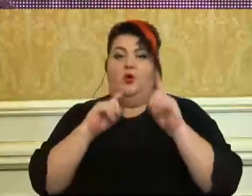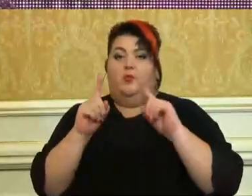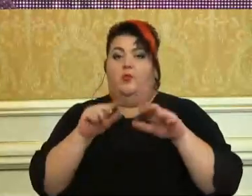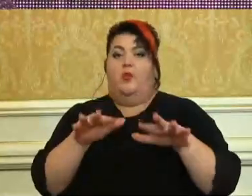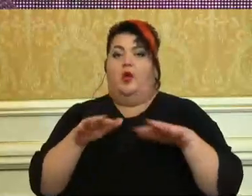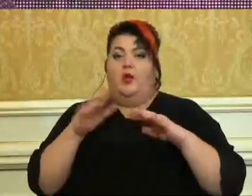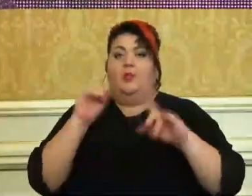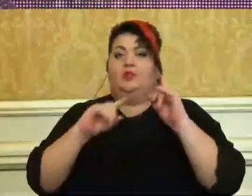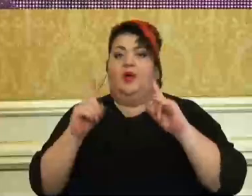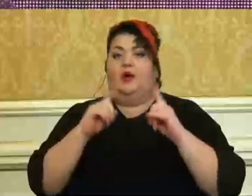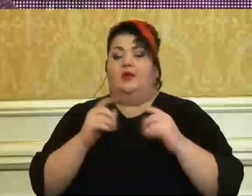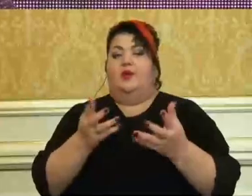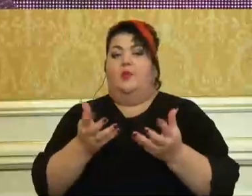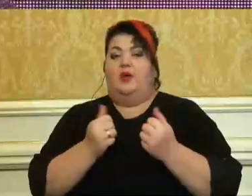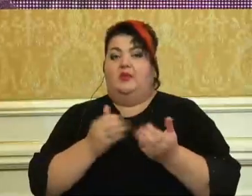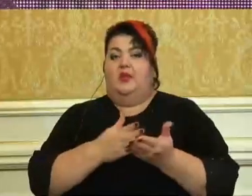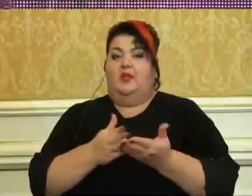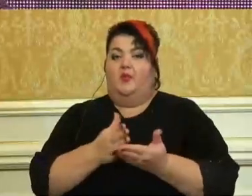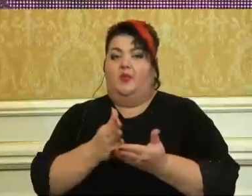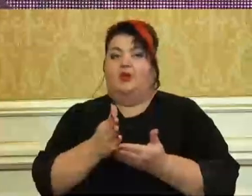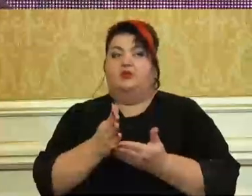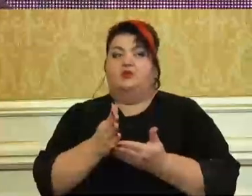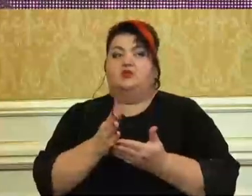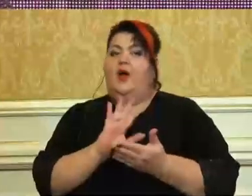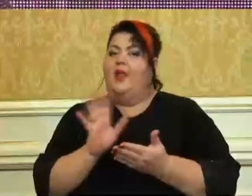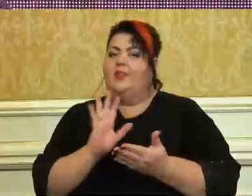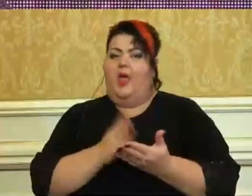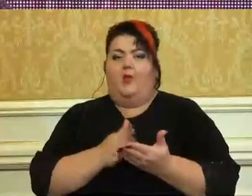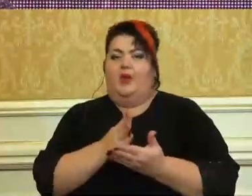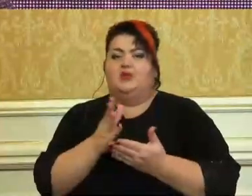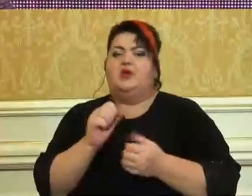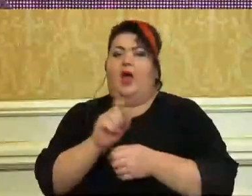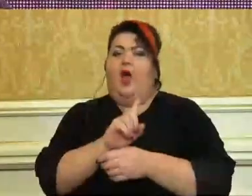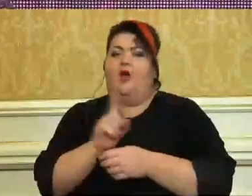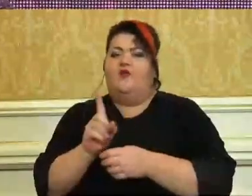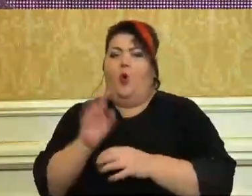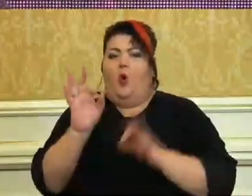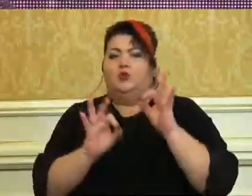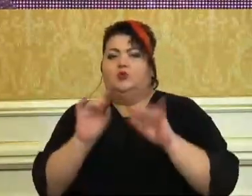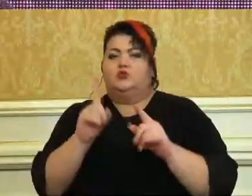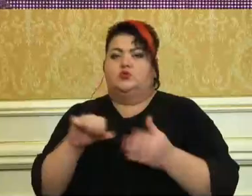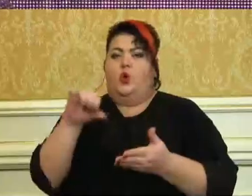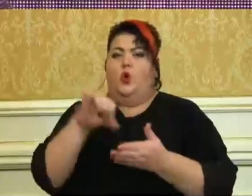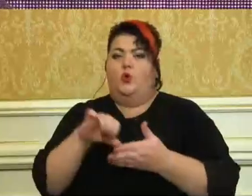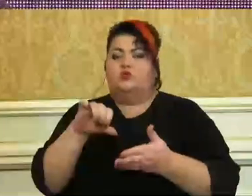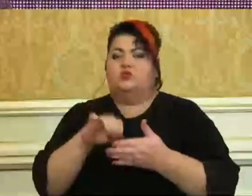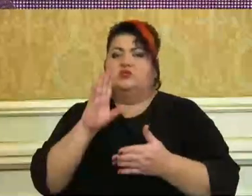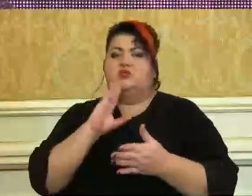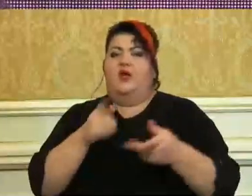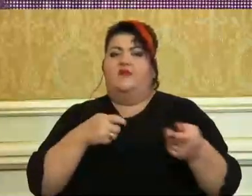the reason to promote the ideas, and the parliament should accept the quotas regarding